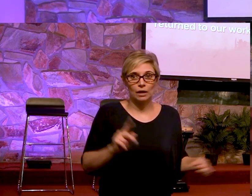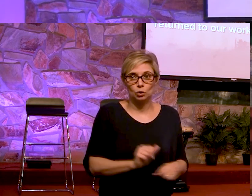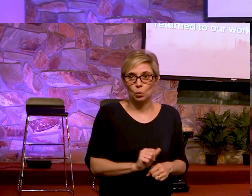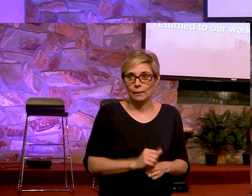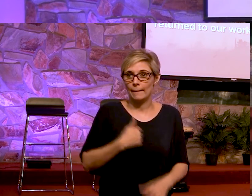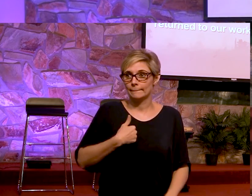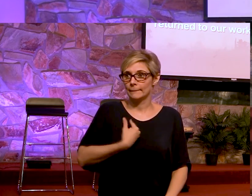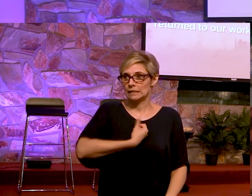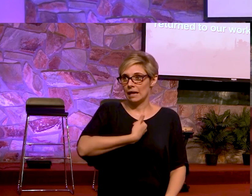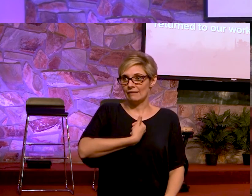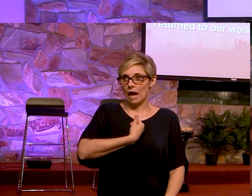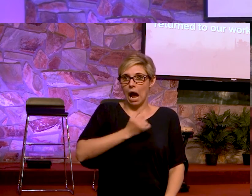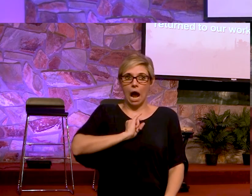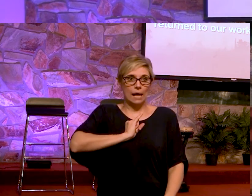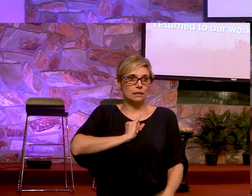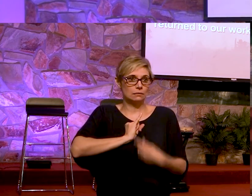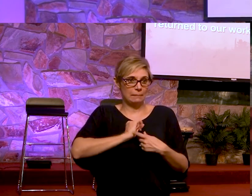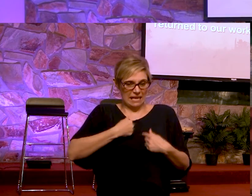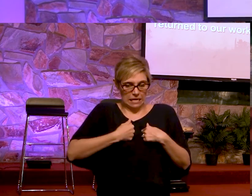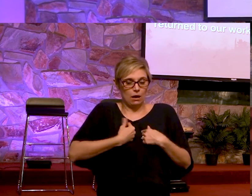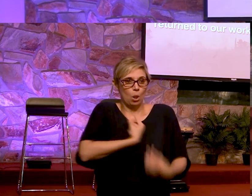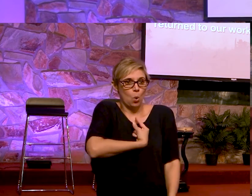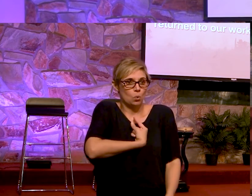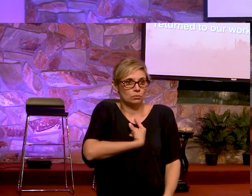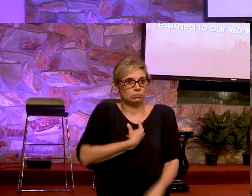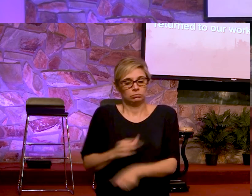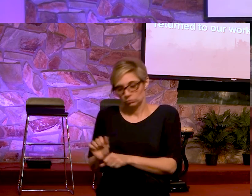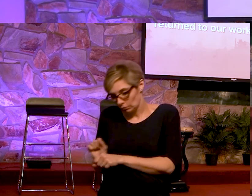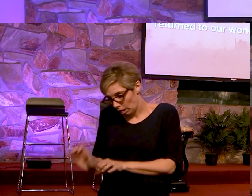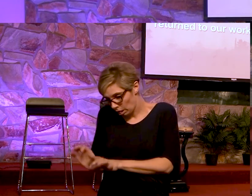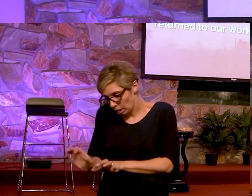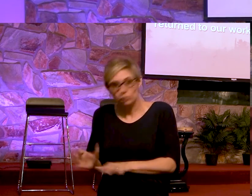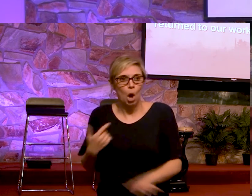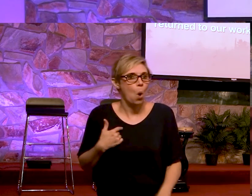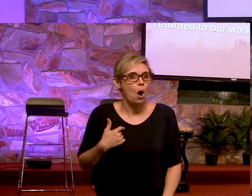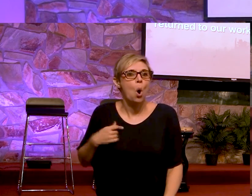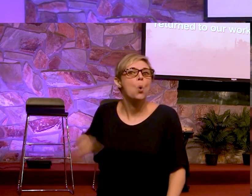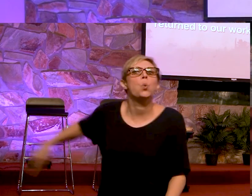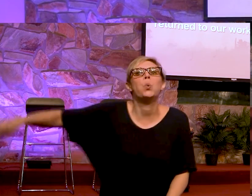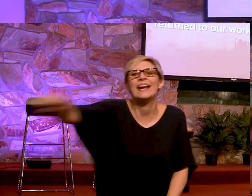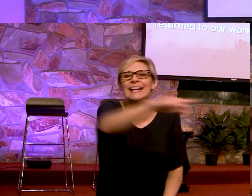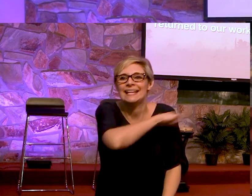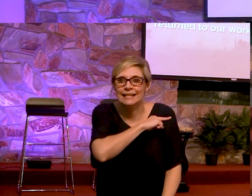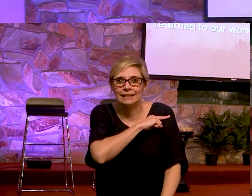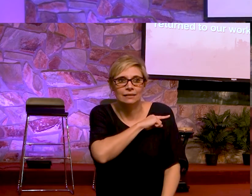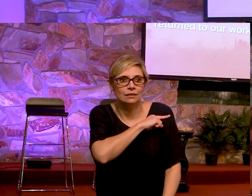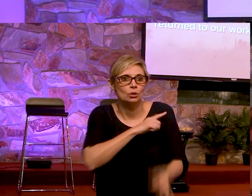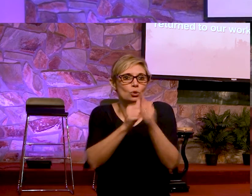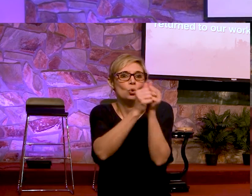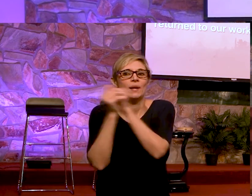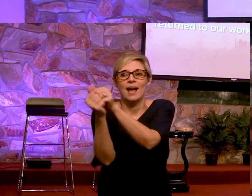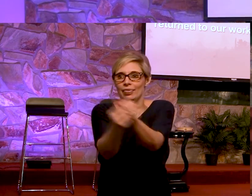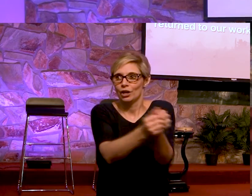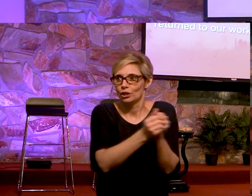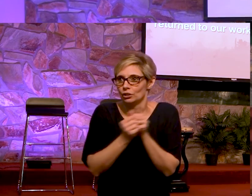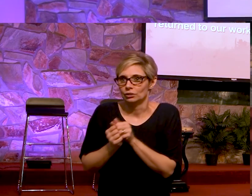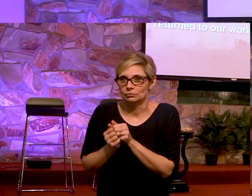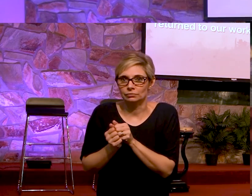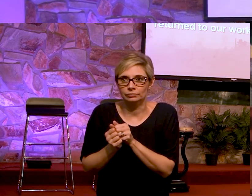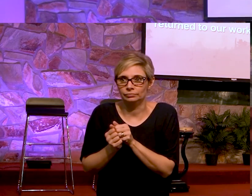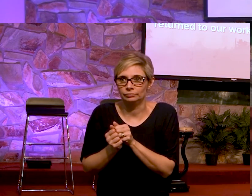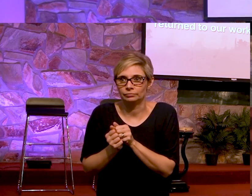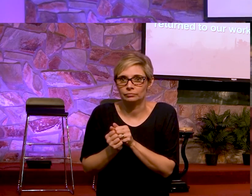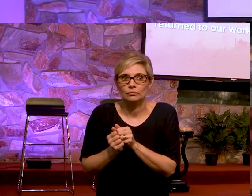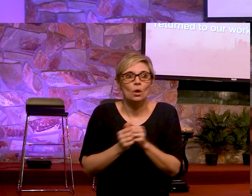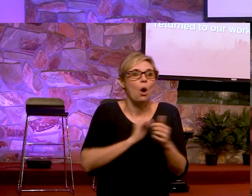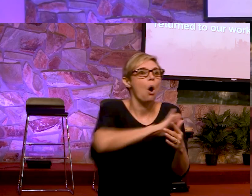wall. I went back to work. I'm back over here. No. He says, guess what? We together, we all